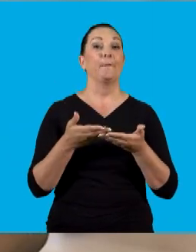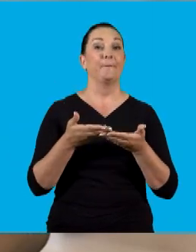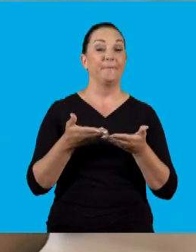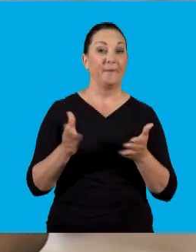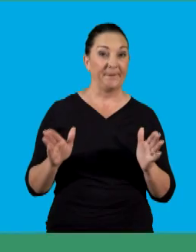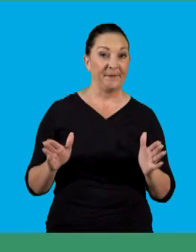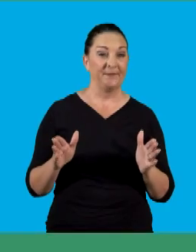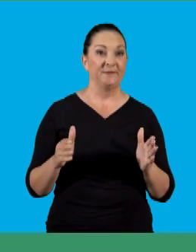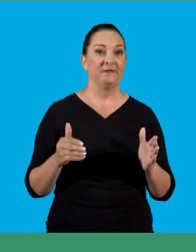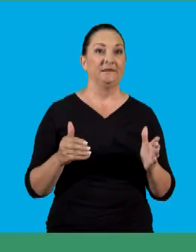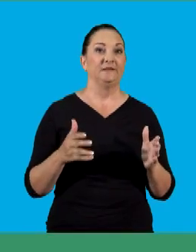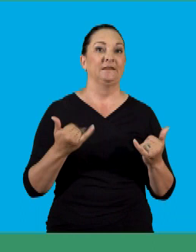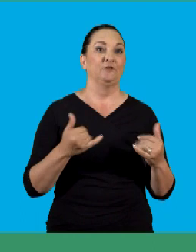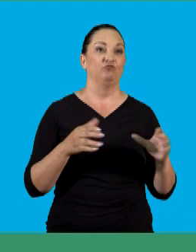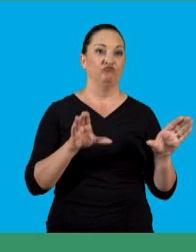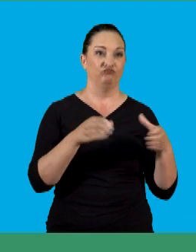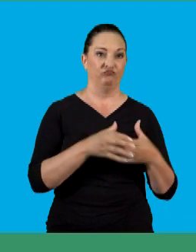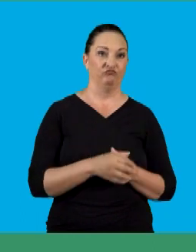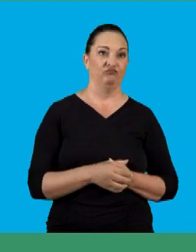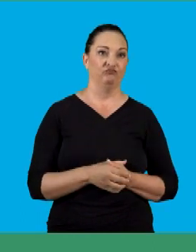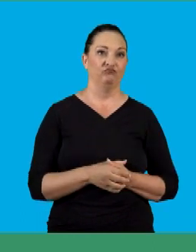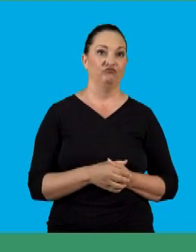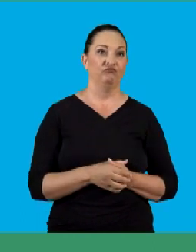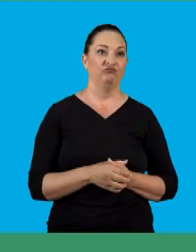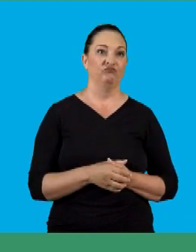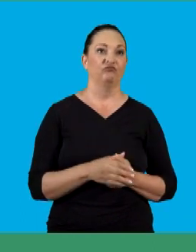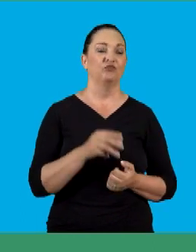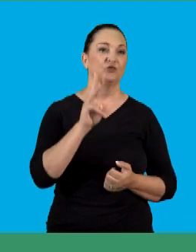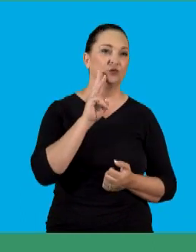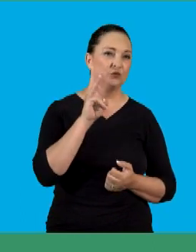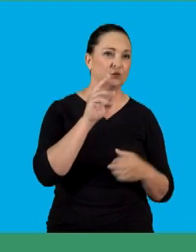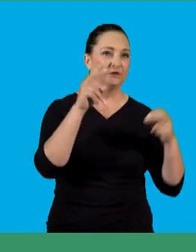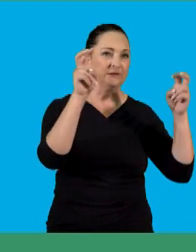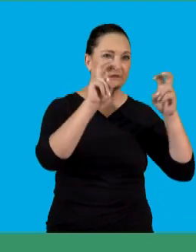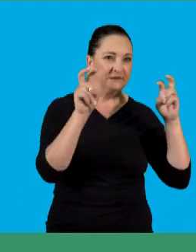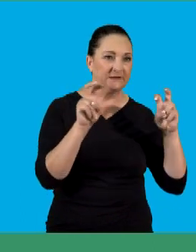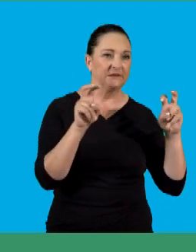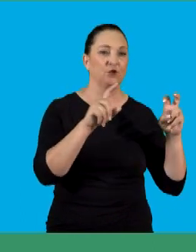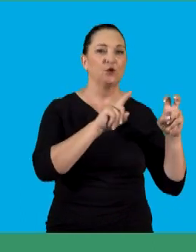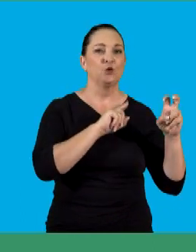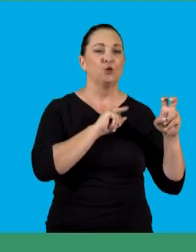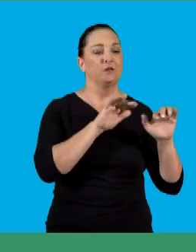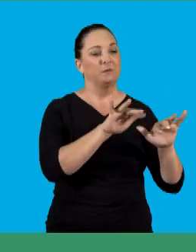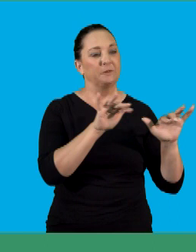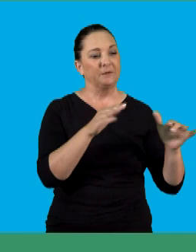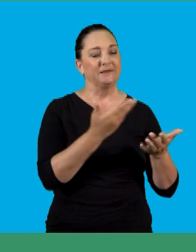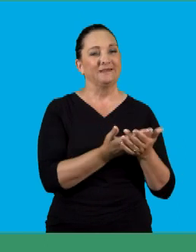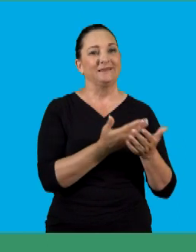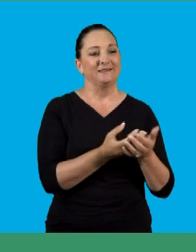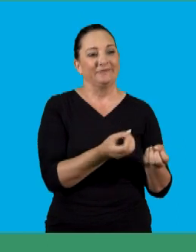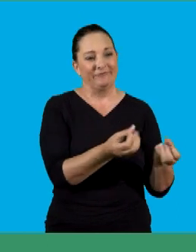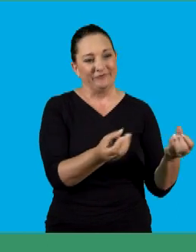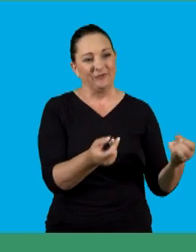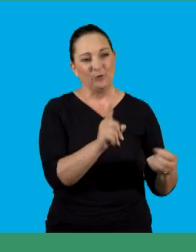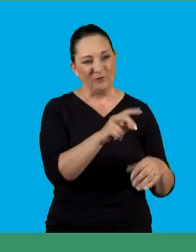sector. To provide public goods and services such as water, electricity to meet the needs of its